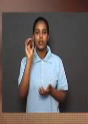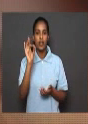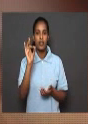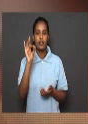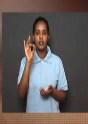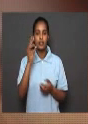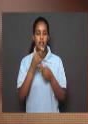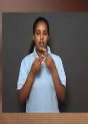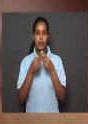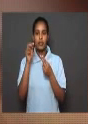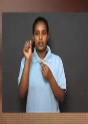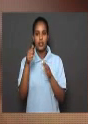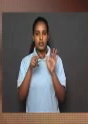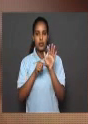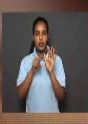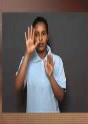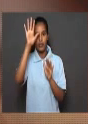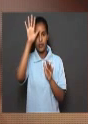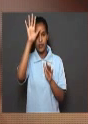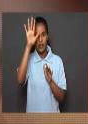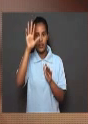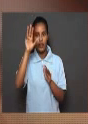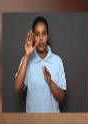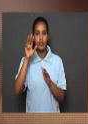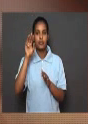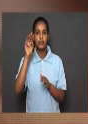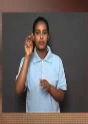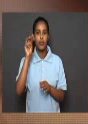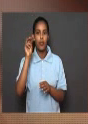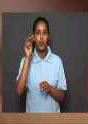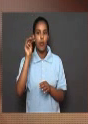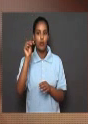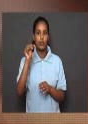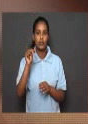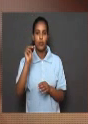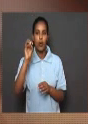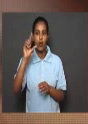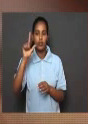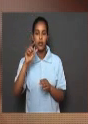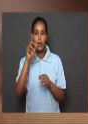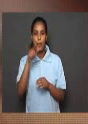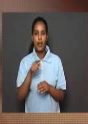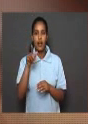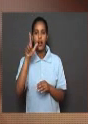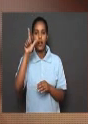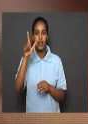1.8 times 10 to the power of negative 5 moles per liter.